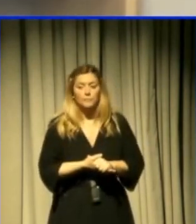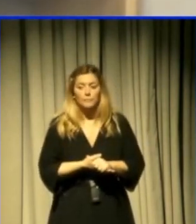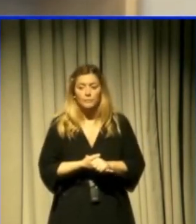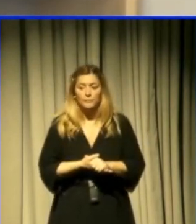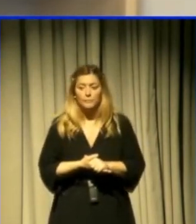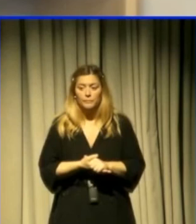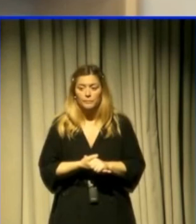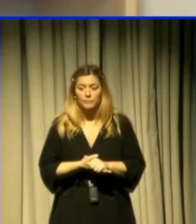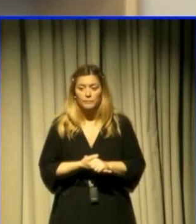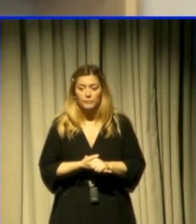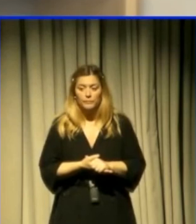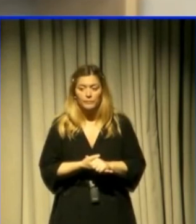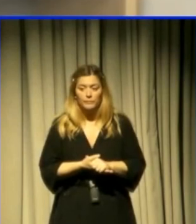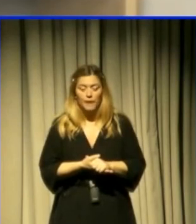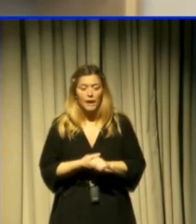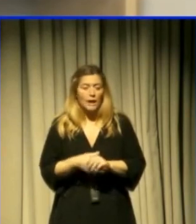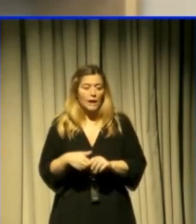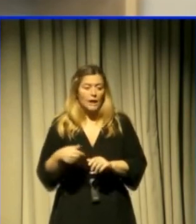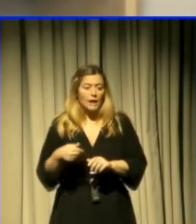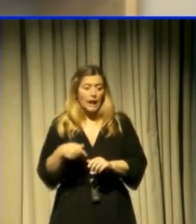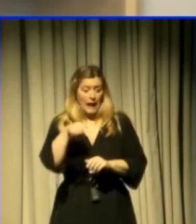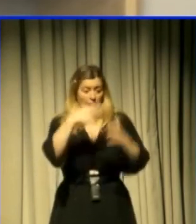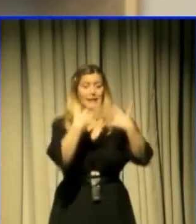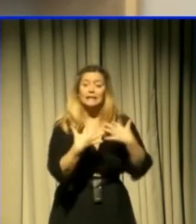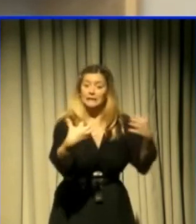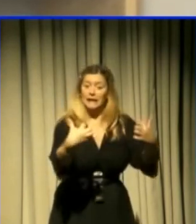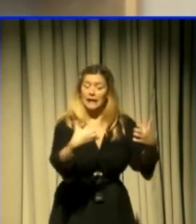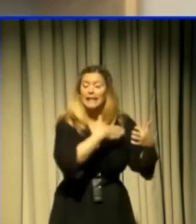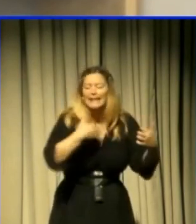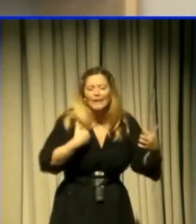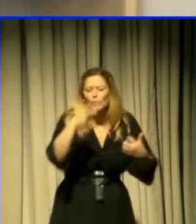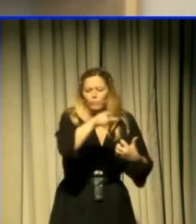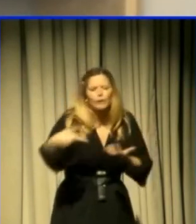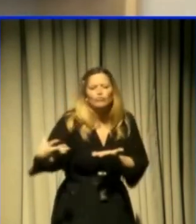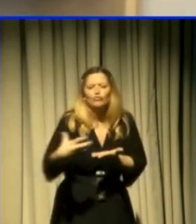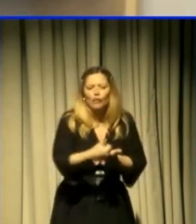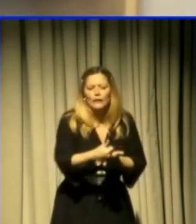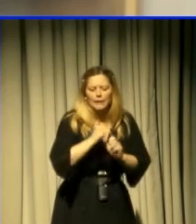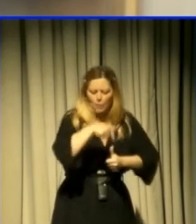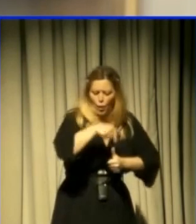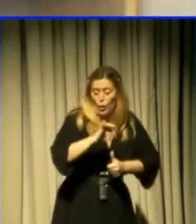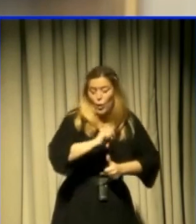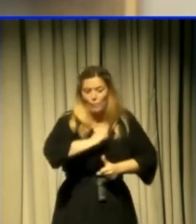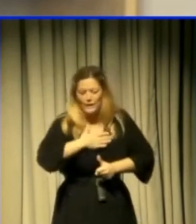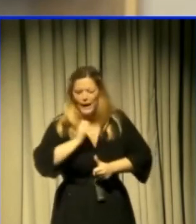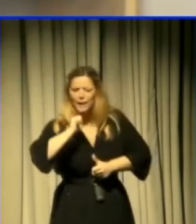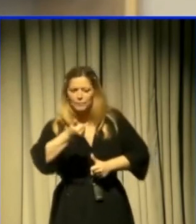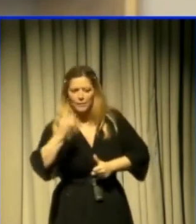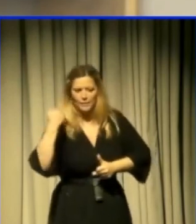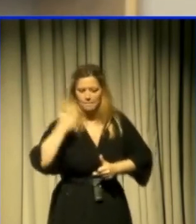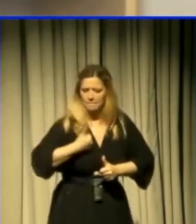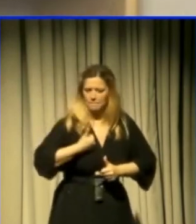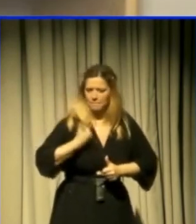more observant of change, getting more interesting new information in, doing your scanning, asking yourself, why is it